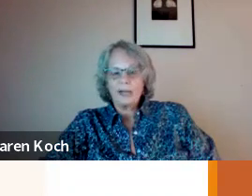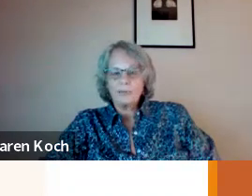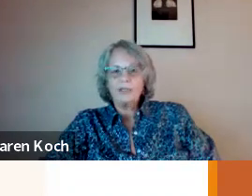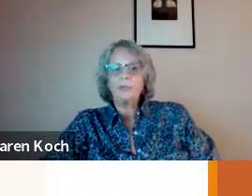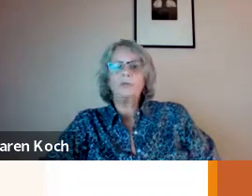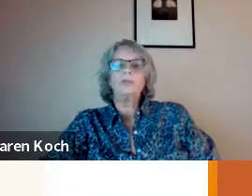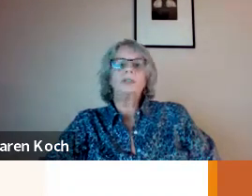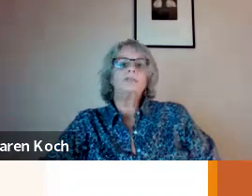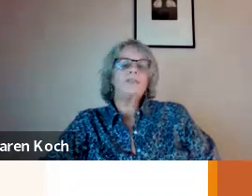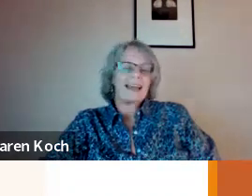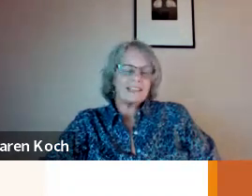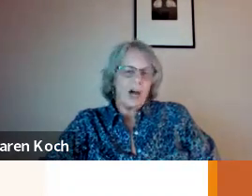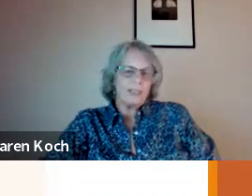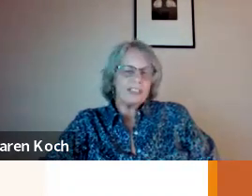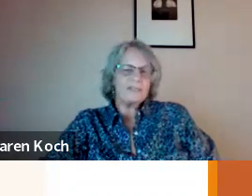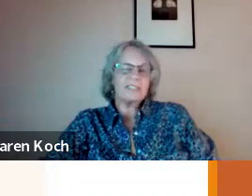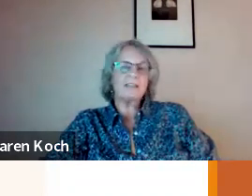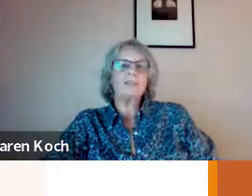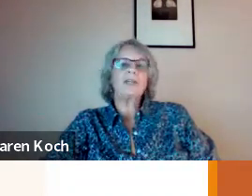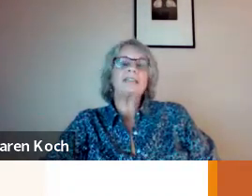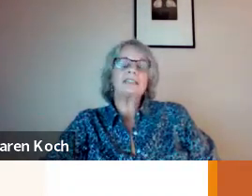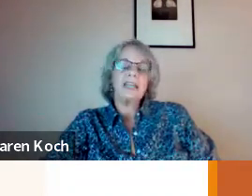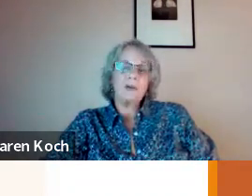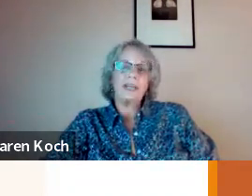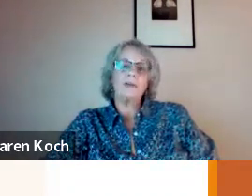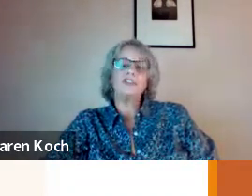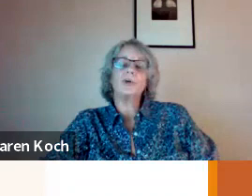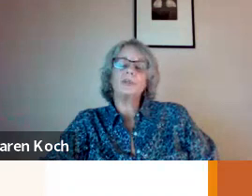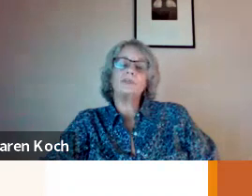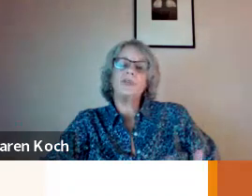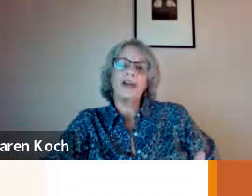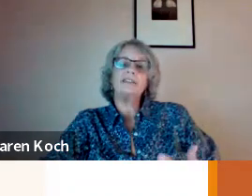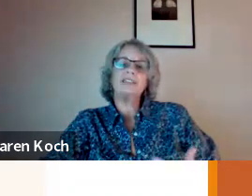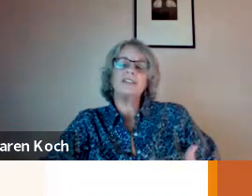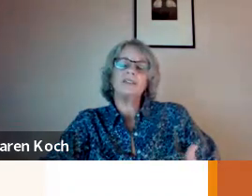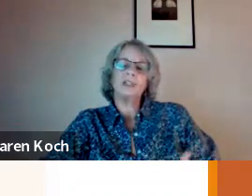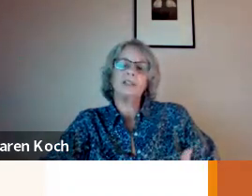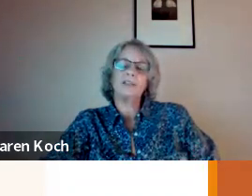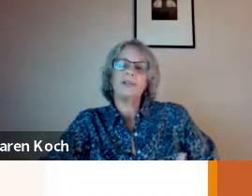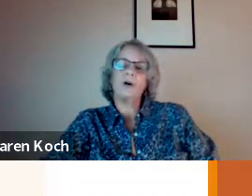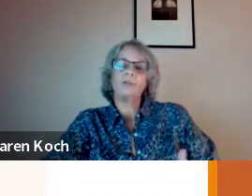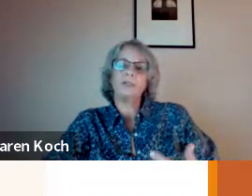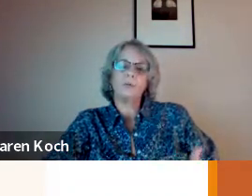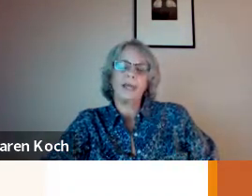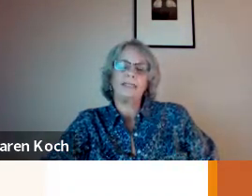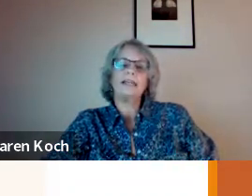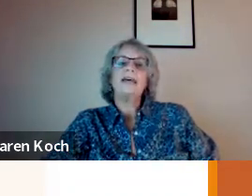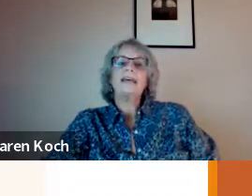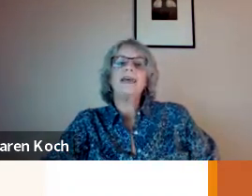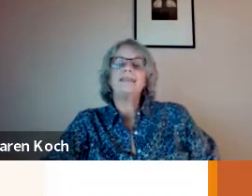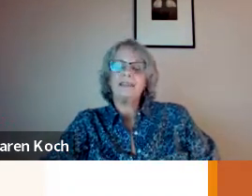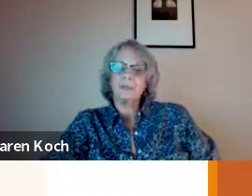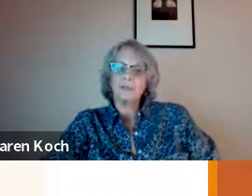shown the document. We would fax a copy to the facility. We had snail mailed it. So it was provided to the facility in 3 alternate